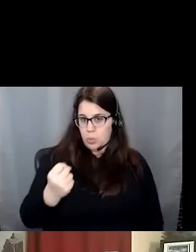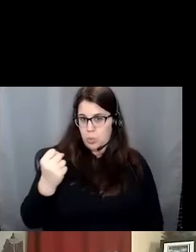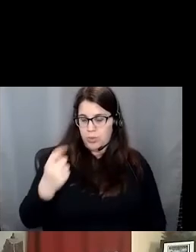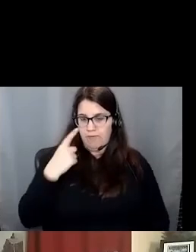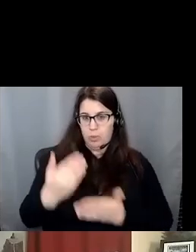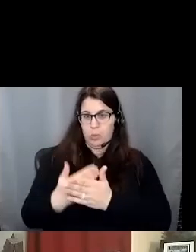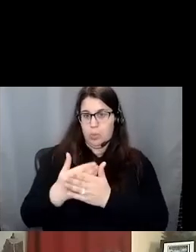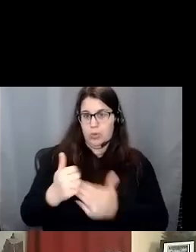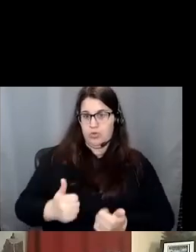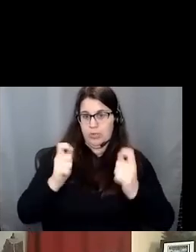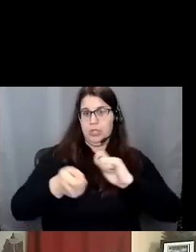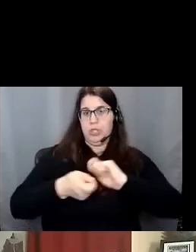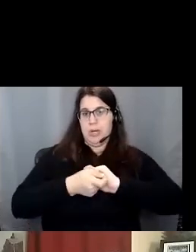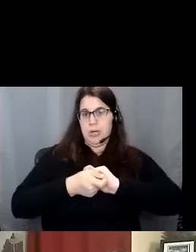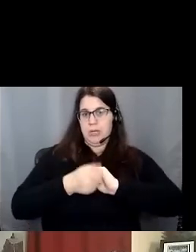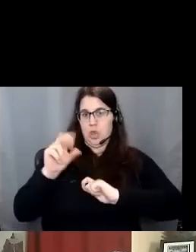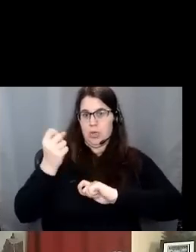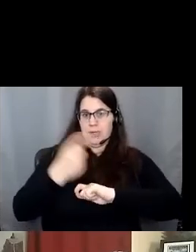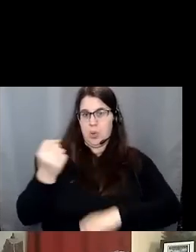address after it's been changed in the system.